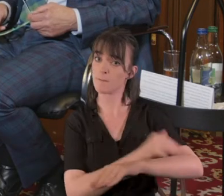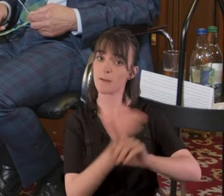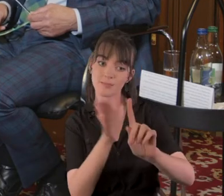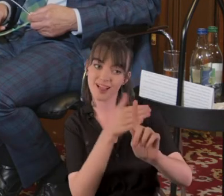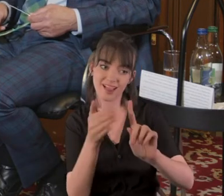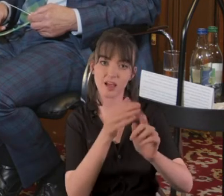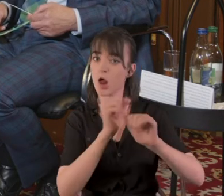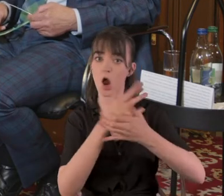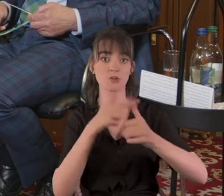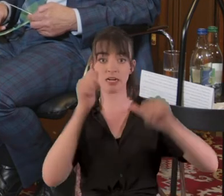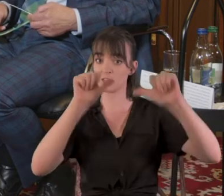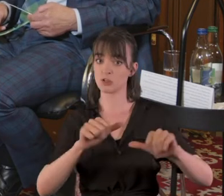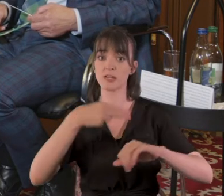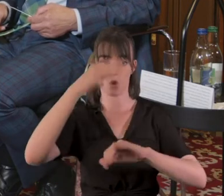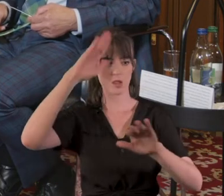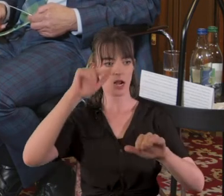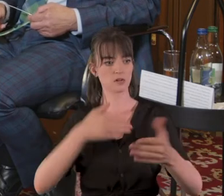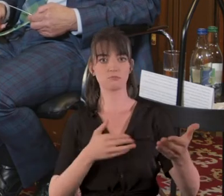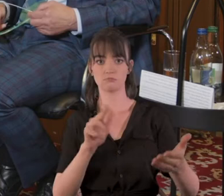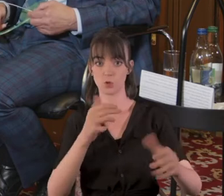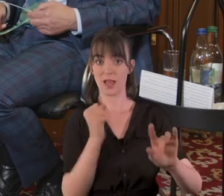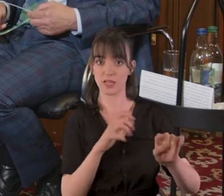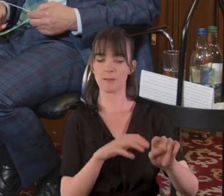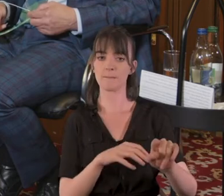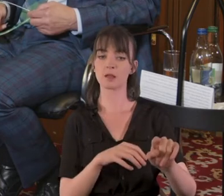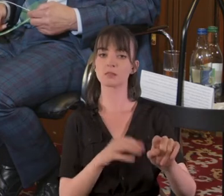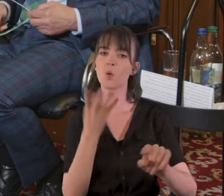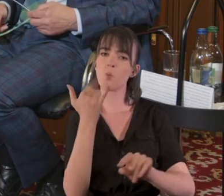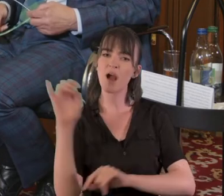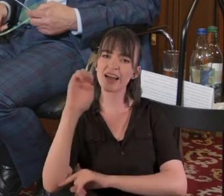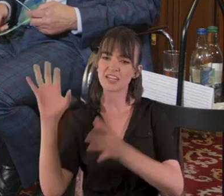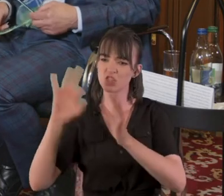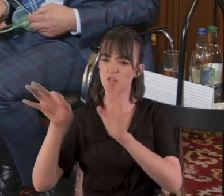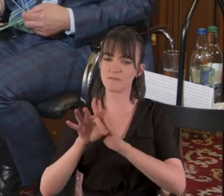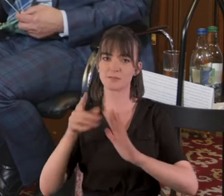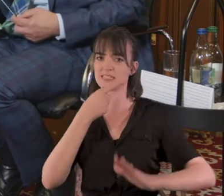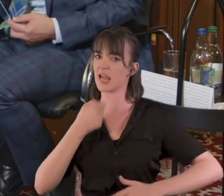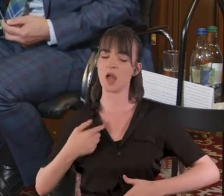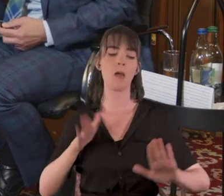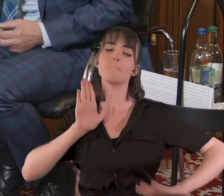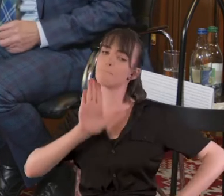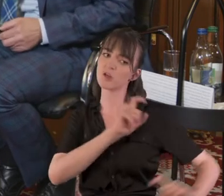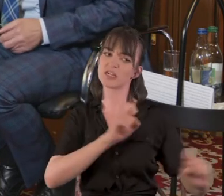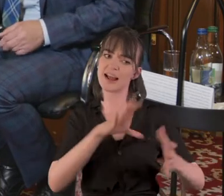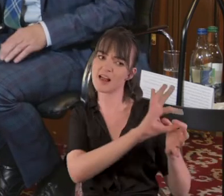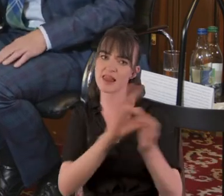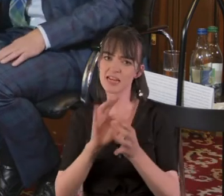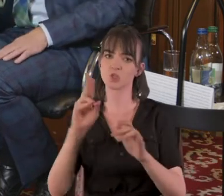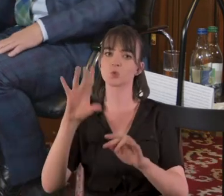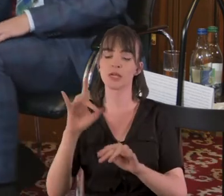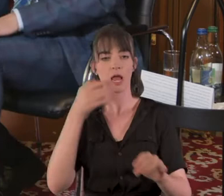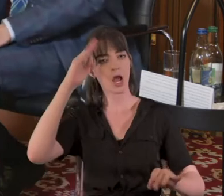did the British demand that there would still be that link between the United Kingdom